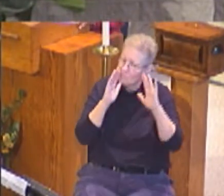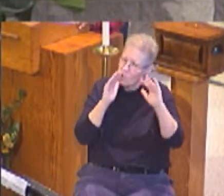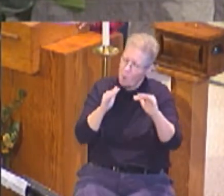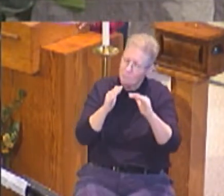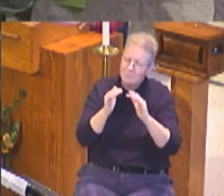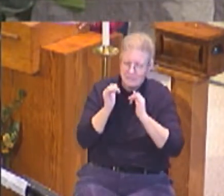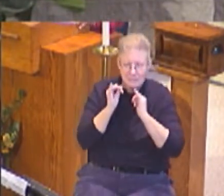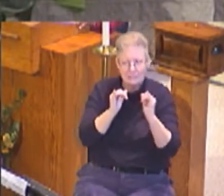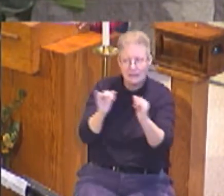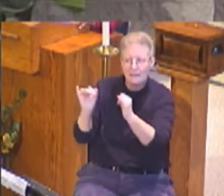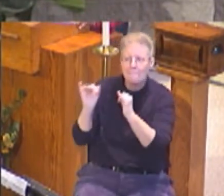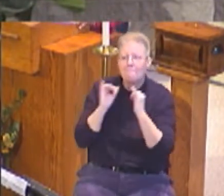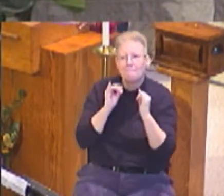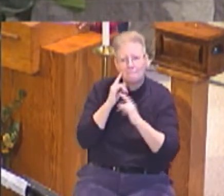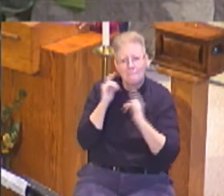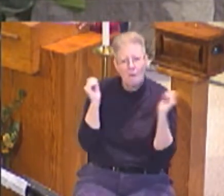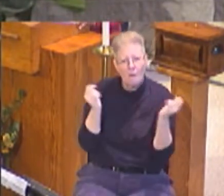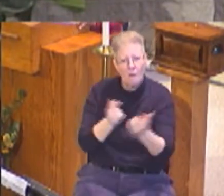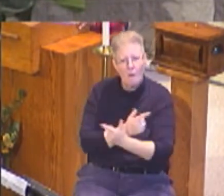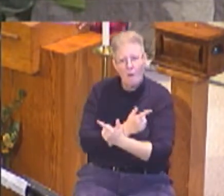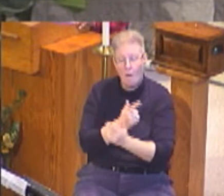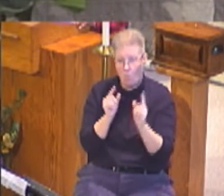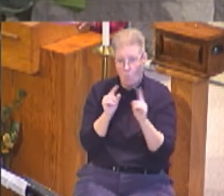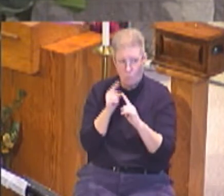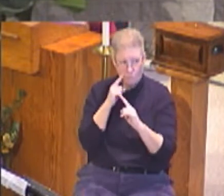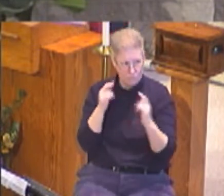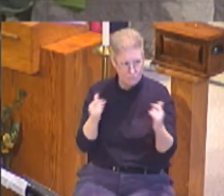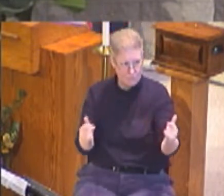word for today, world peace.